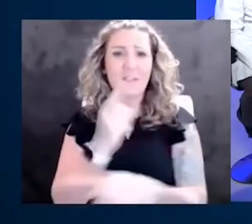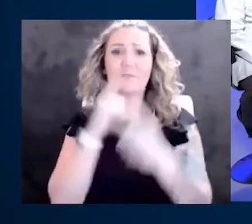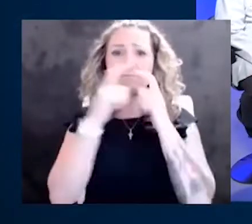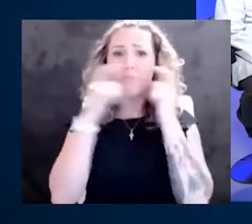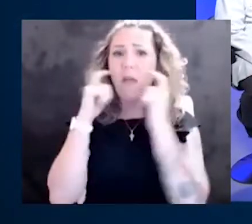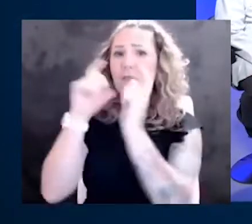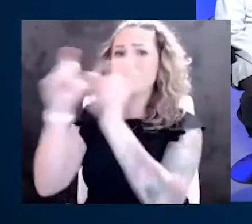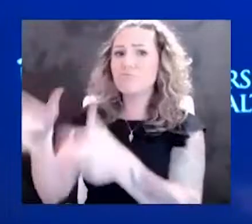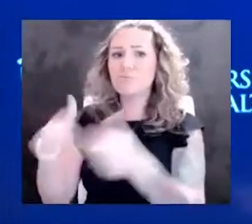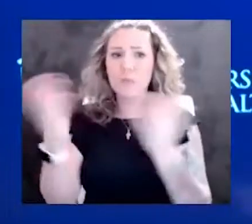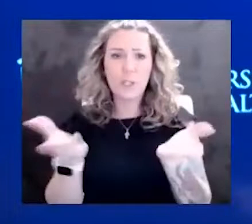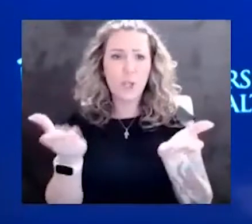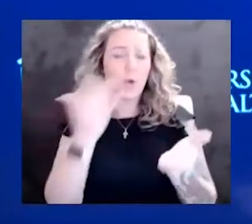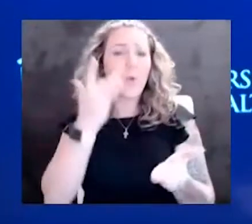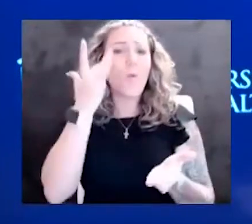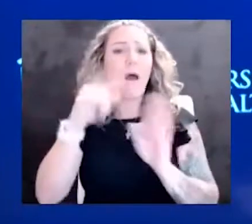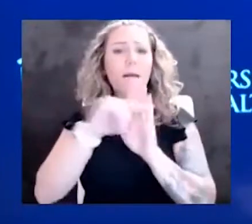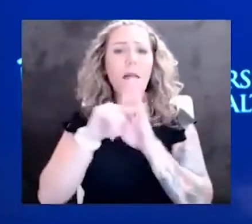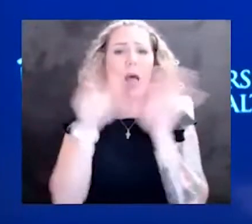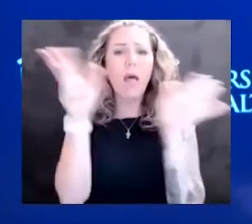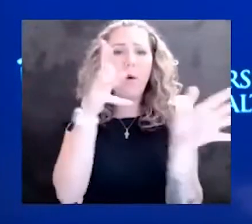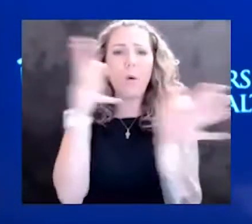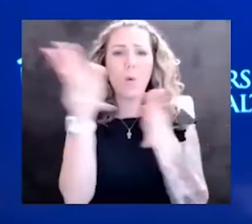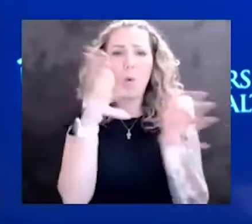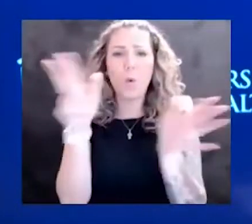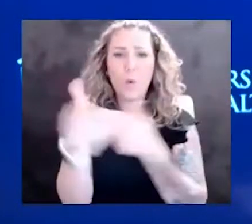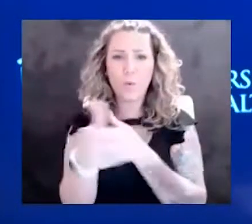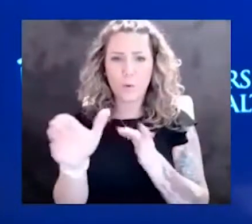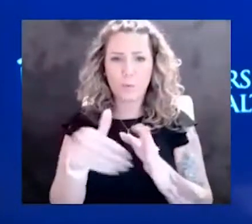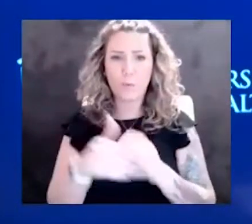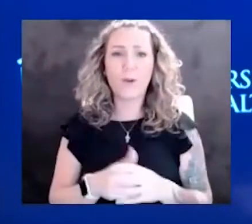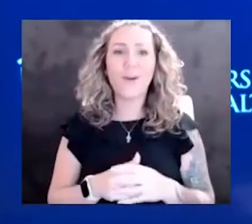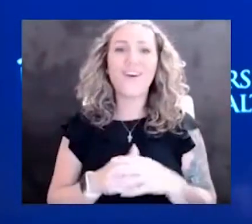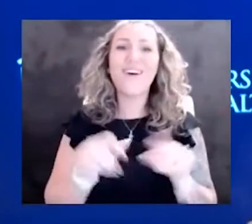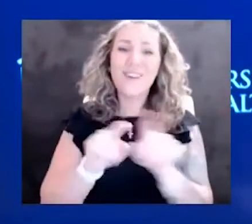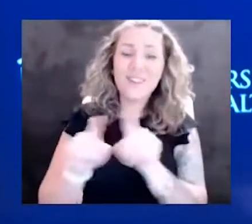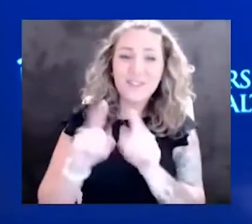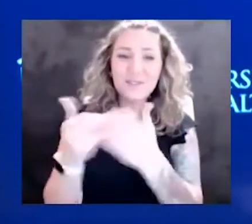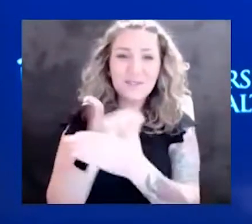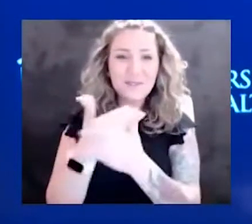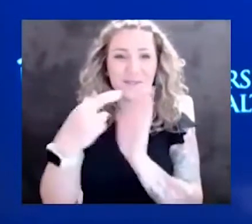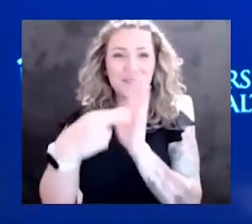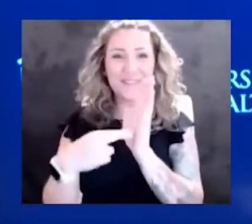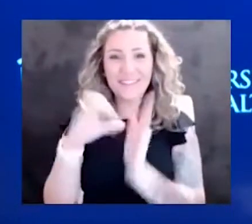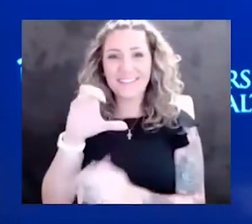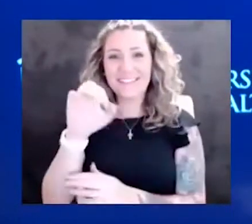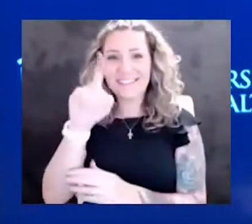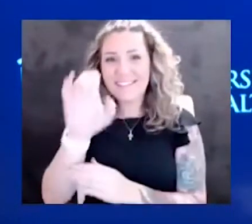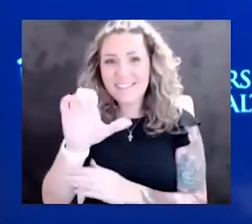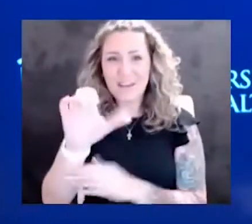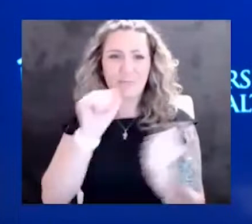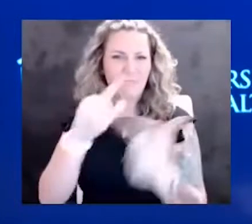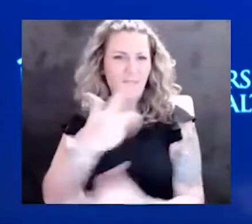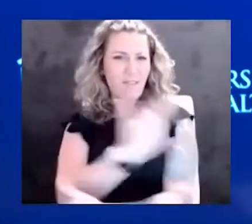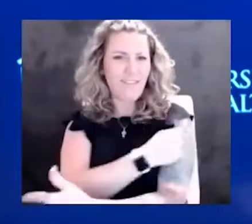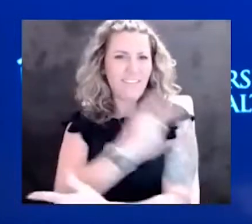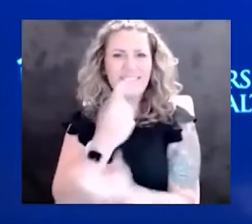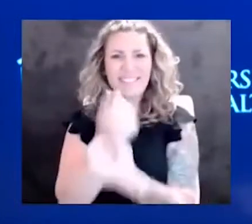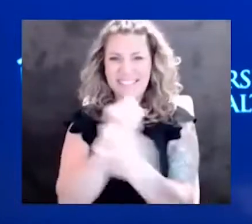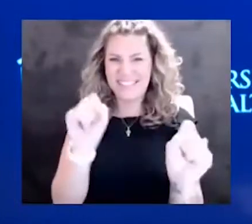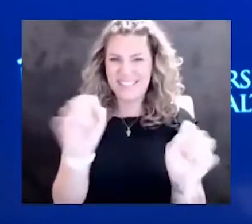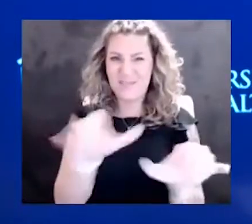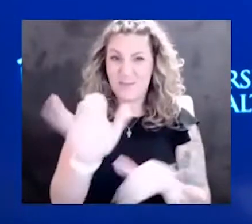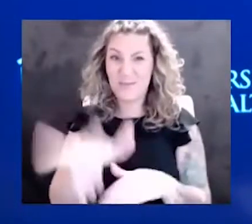negative airflow room. And also, with the new guidance from the CDC, since we're all vaccinated, that makes it a little safer to do that. We're meeting